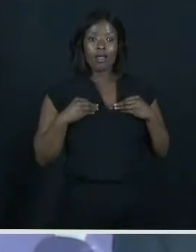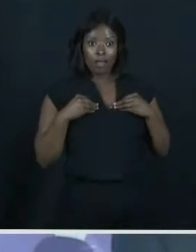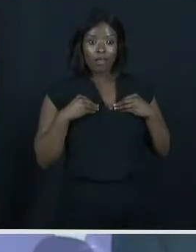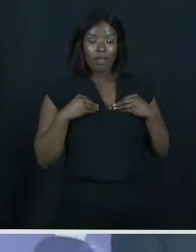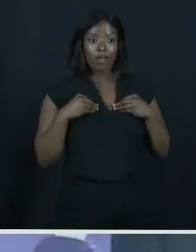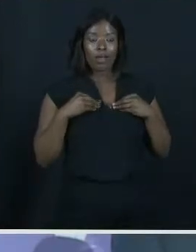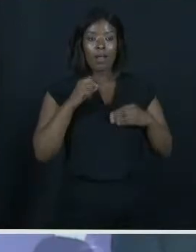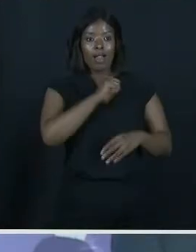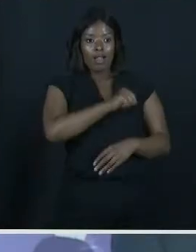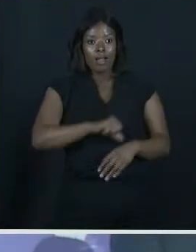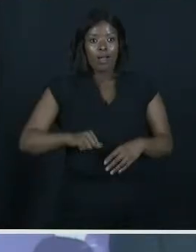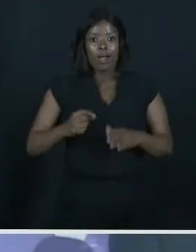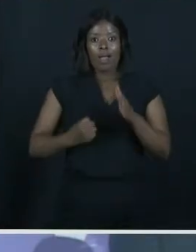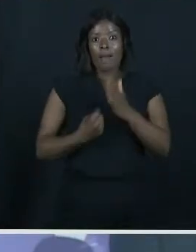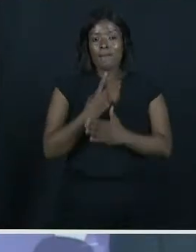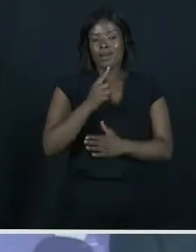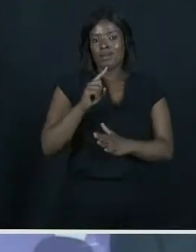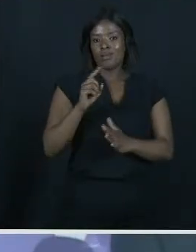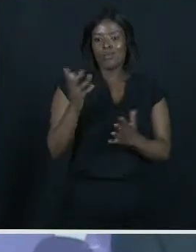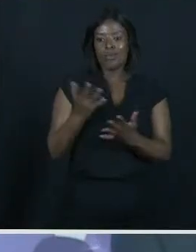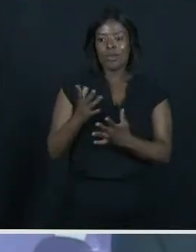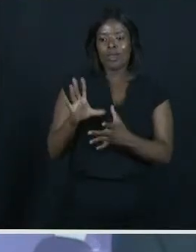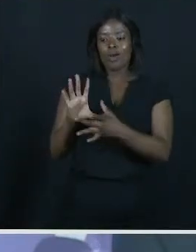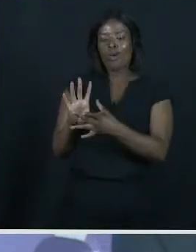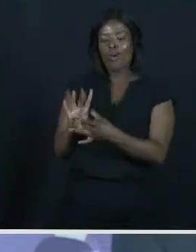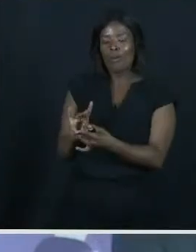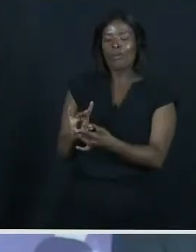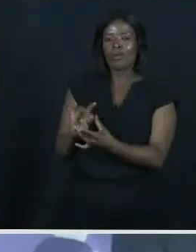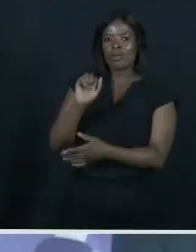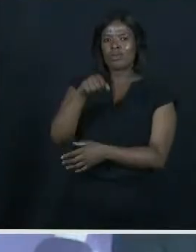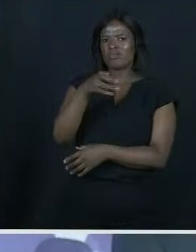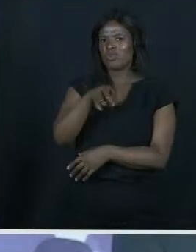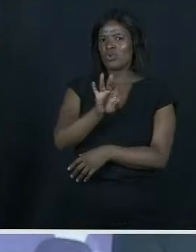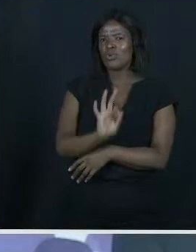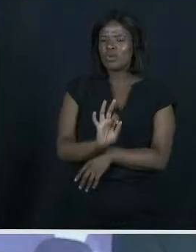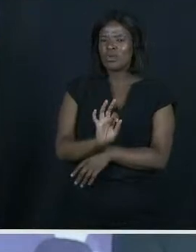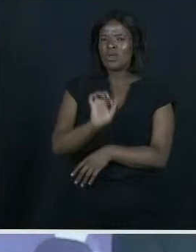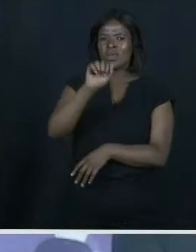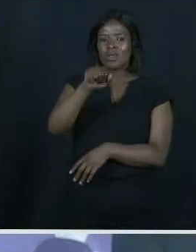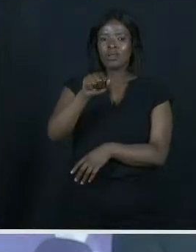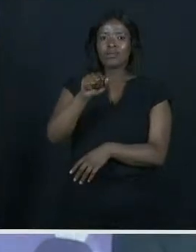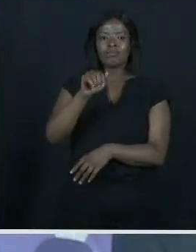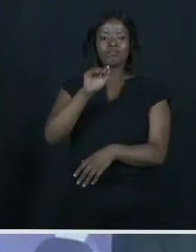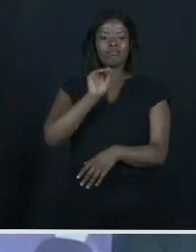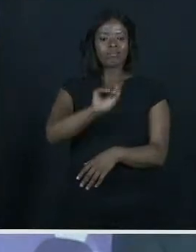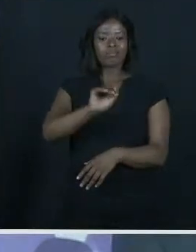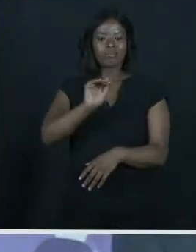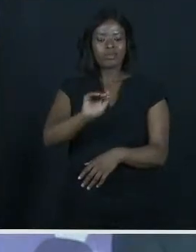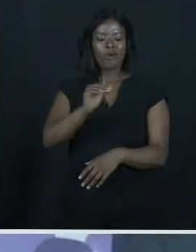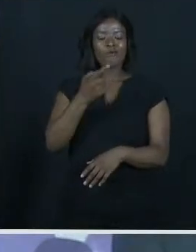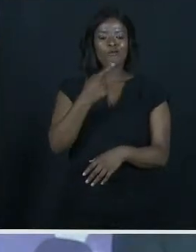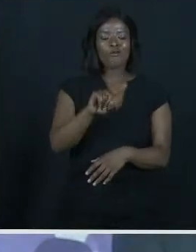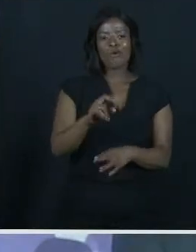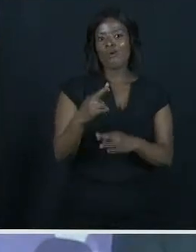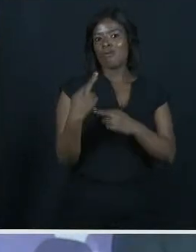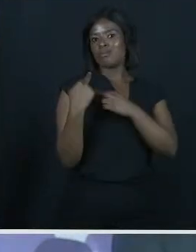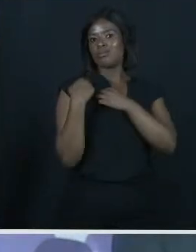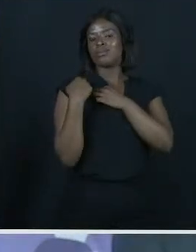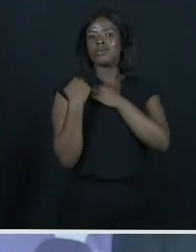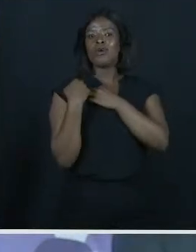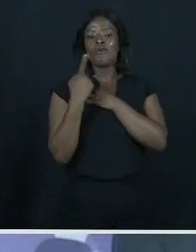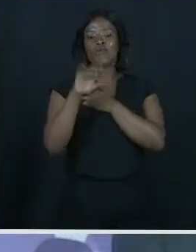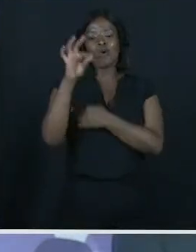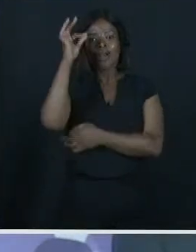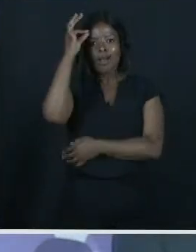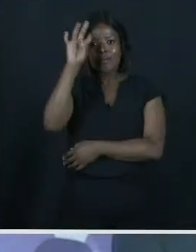this behavior happens in the home, we are correct to demand better response from the